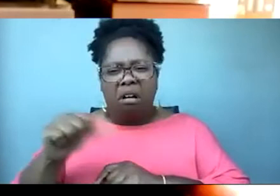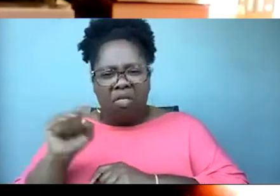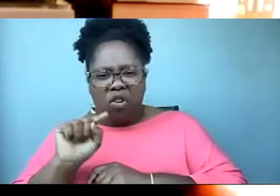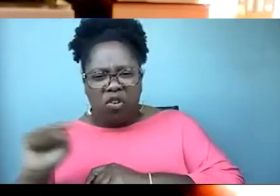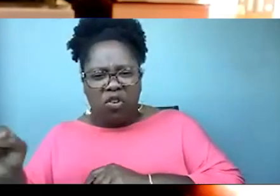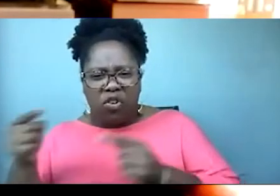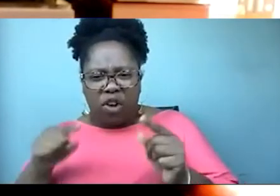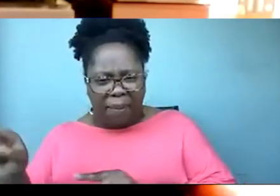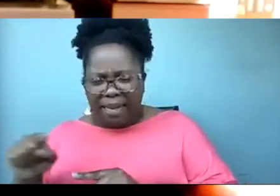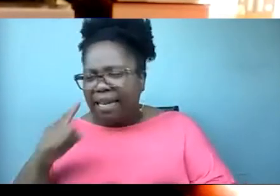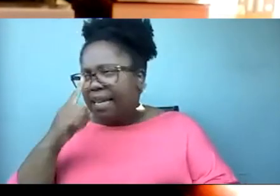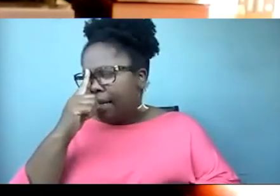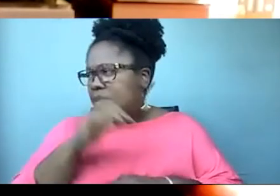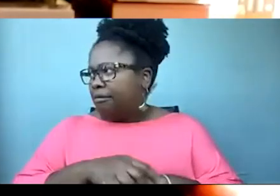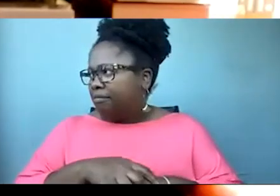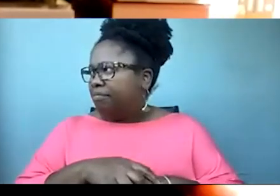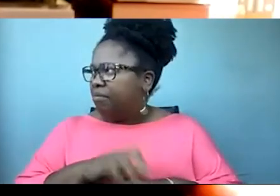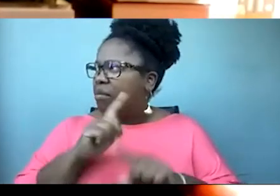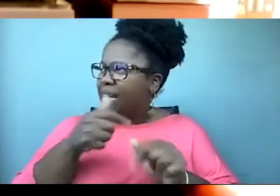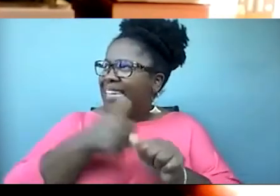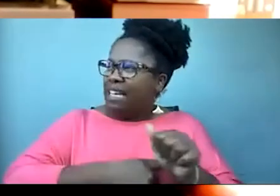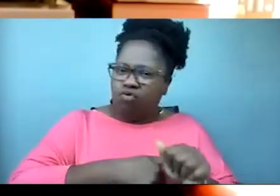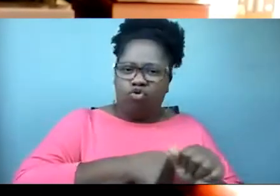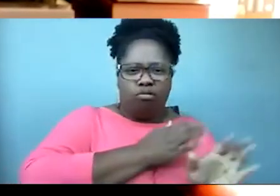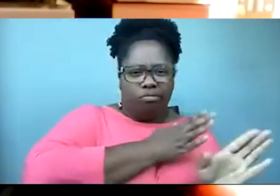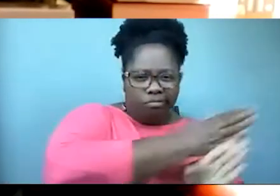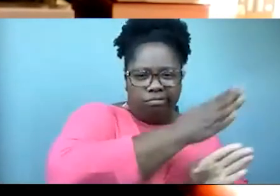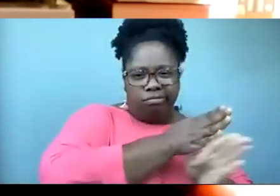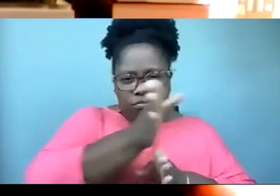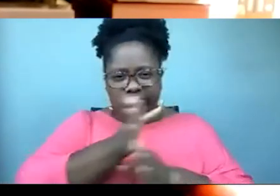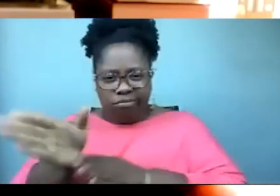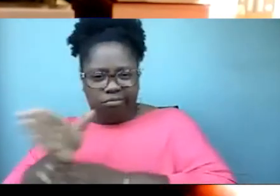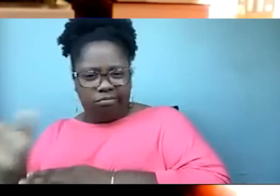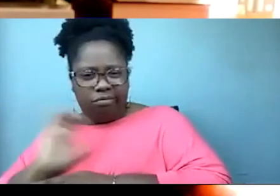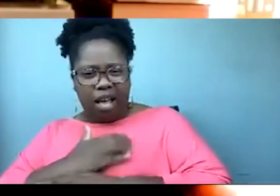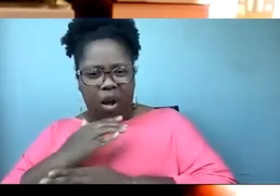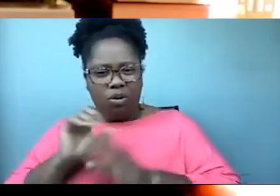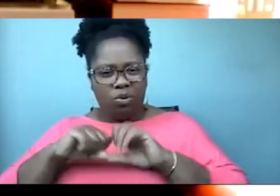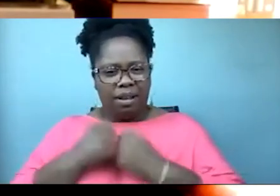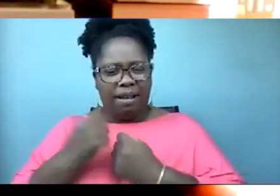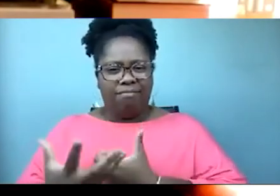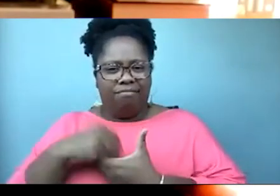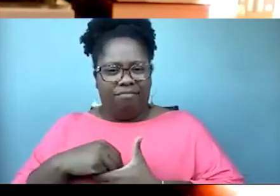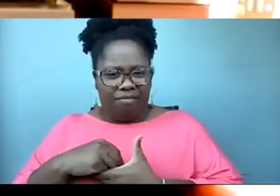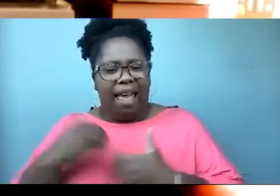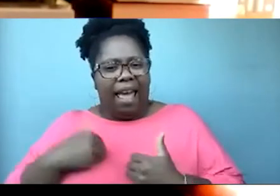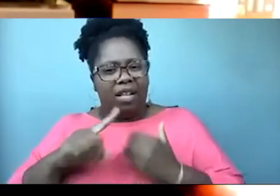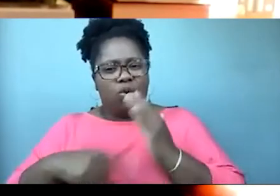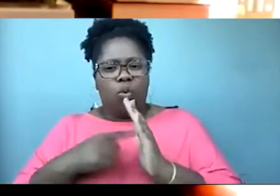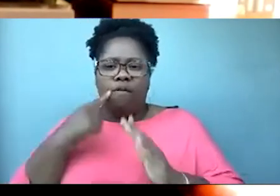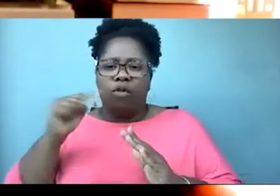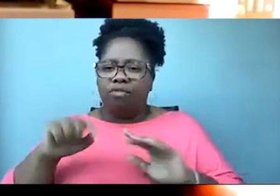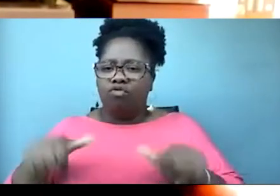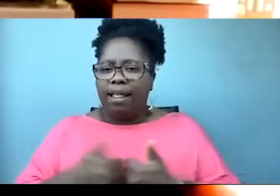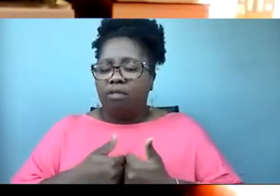in this challenge. And without the resources, without a national movement, no one group